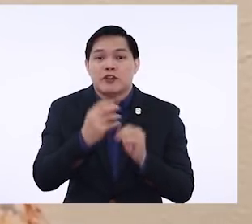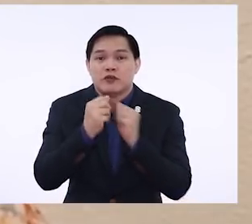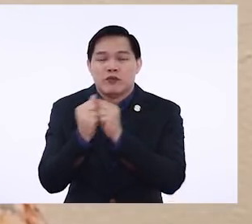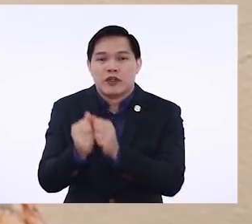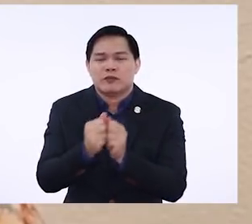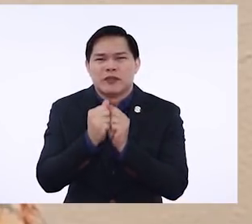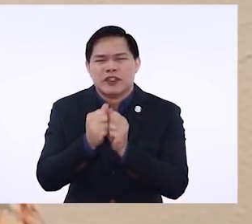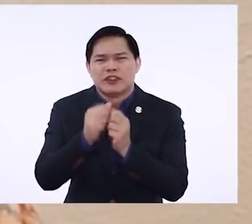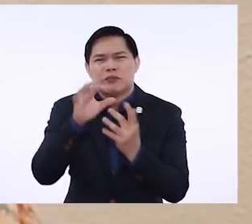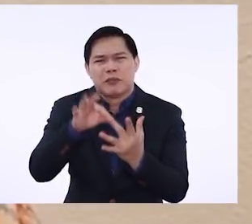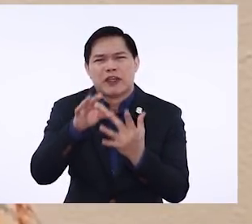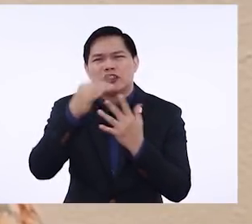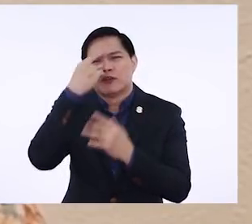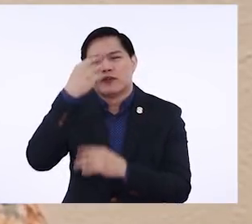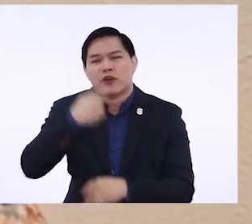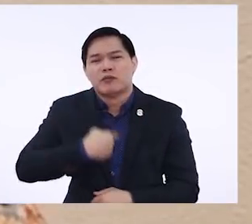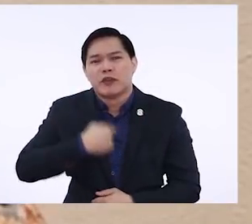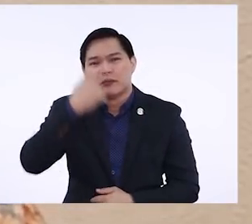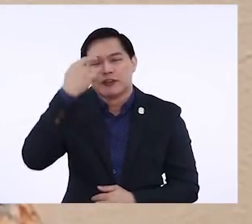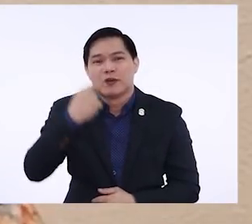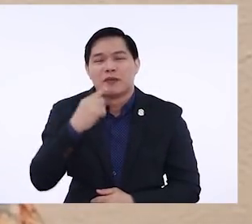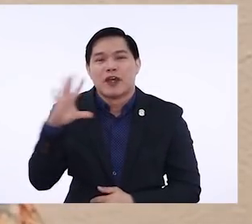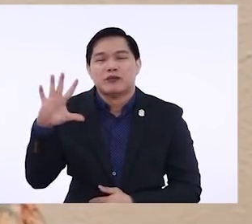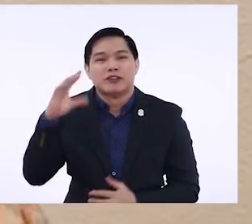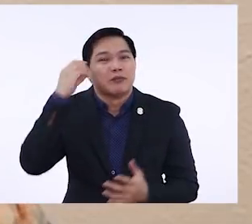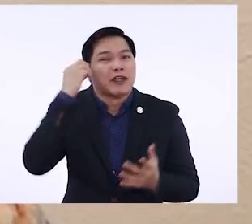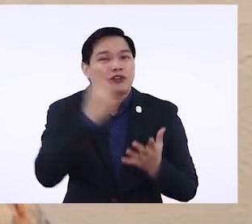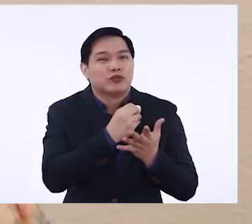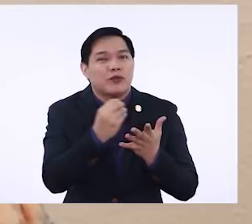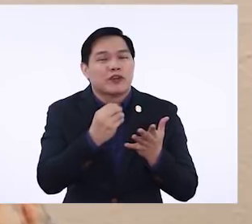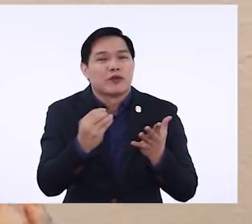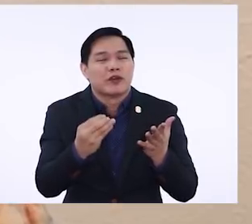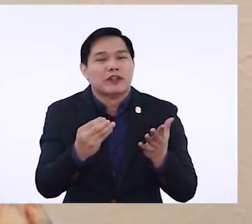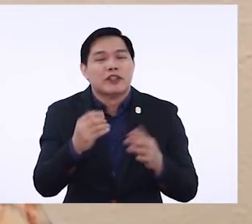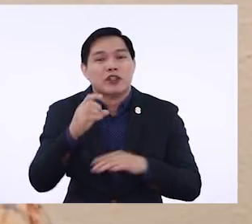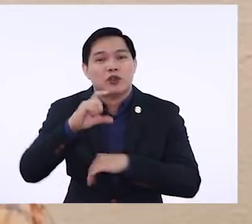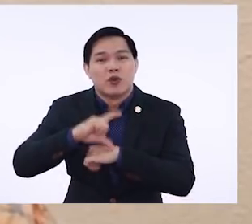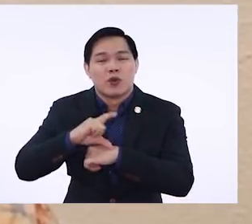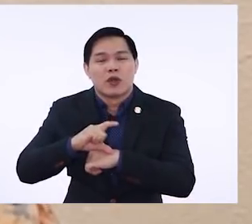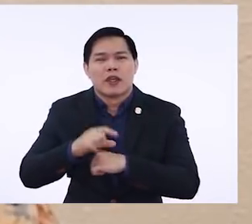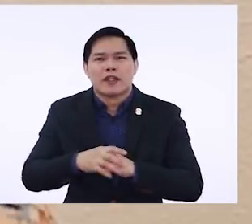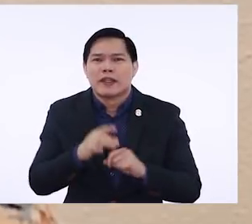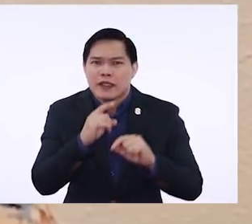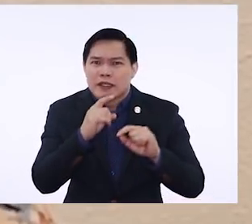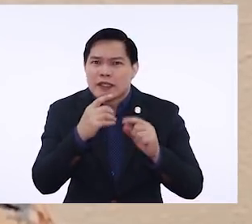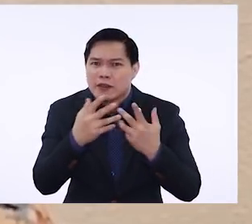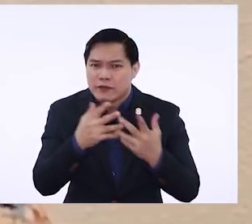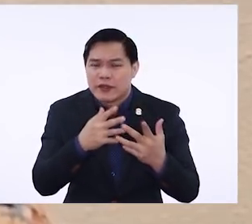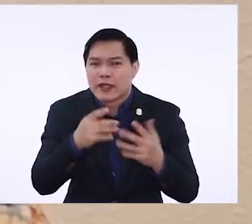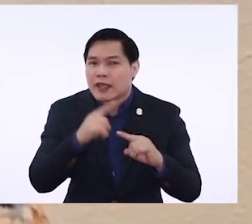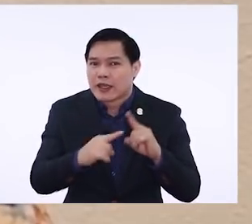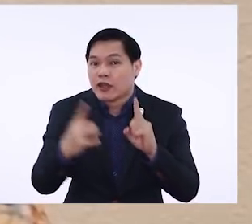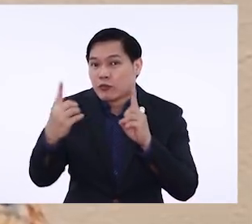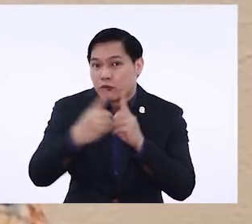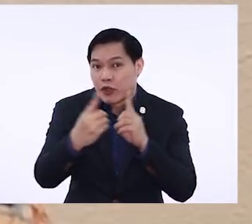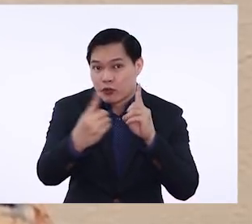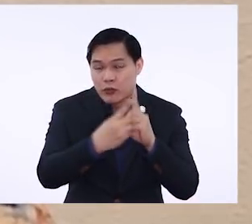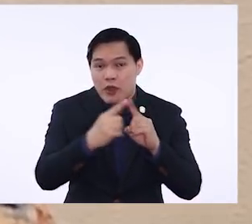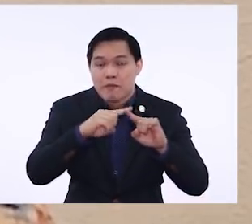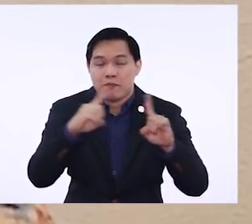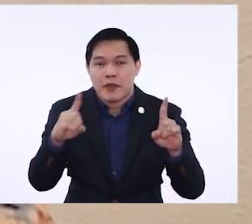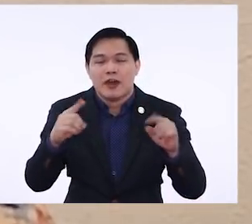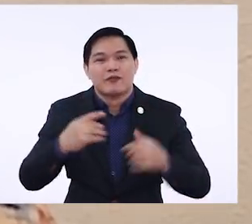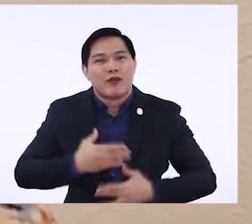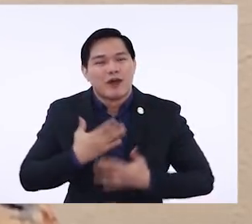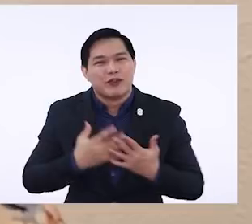special to me because I was able to take oath for local secretary. Even though we are not able to see each other face to face, I was so happy to see all the